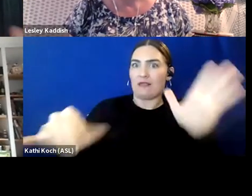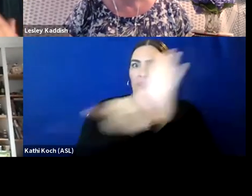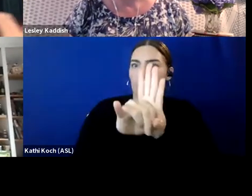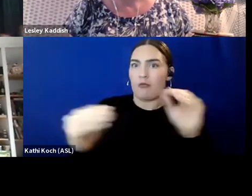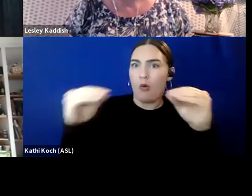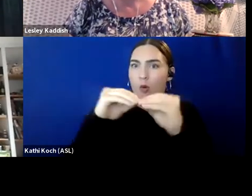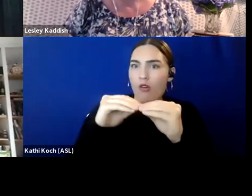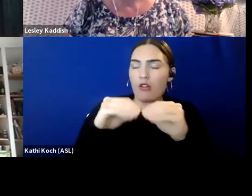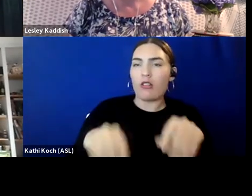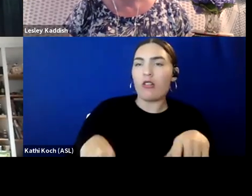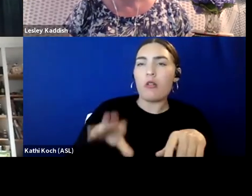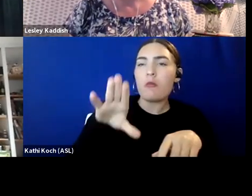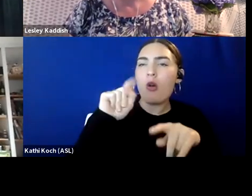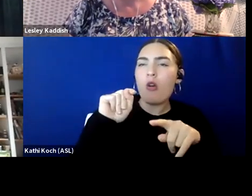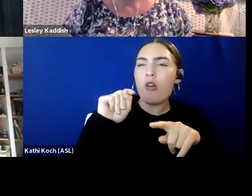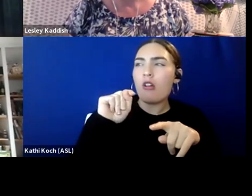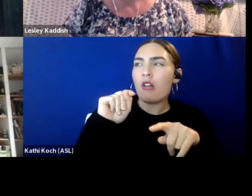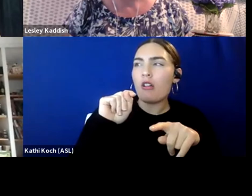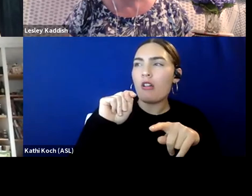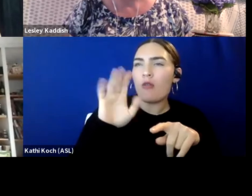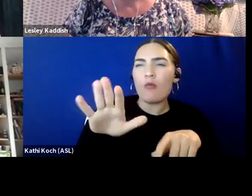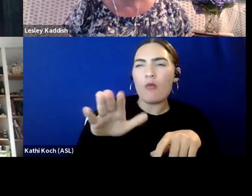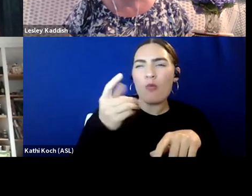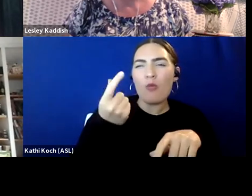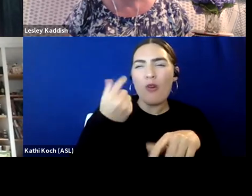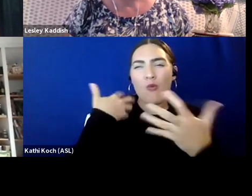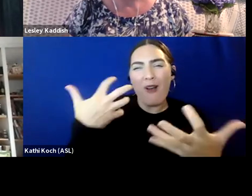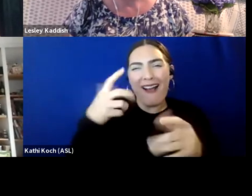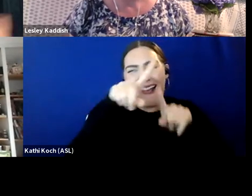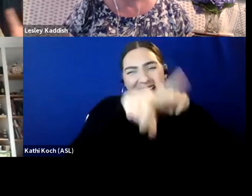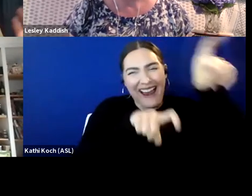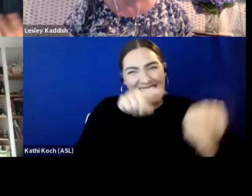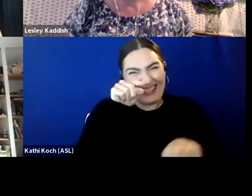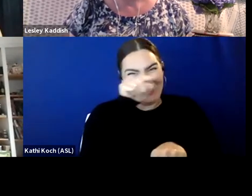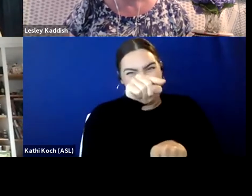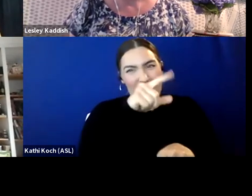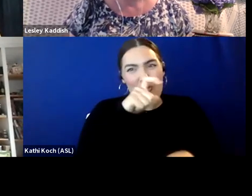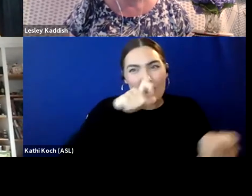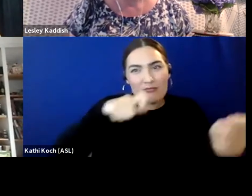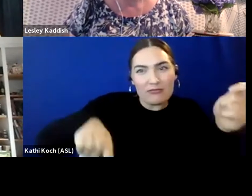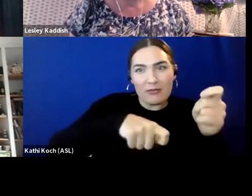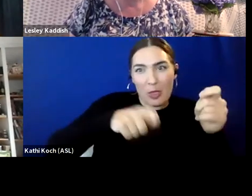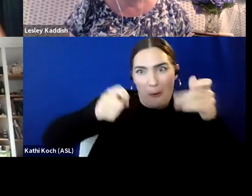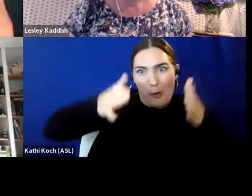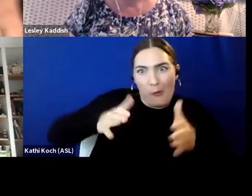that like? What does it feel like to walk out on stage? Can you see the audience?